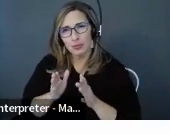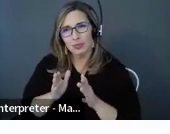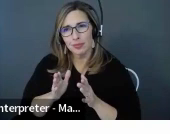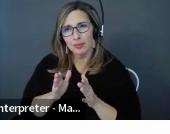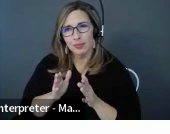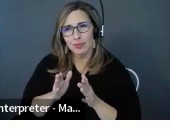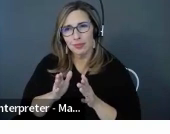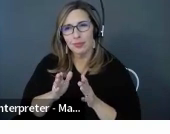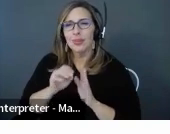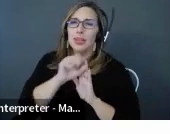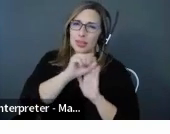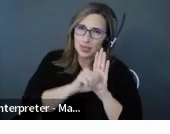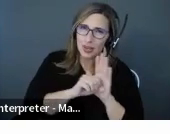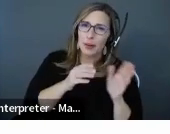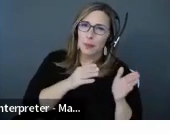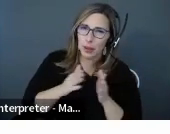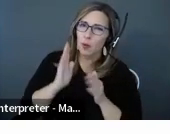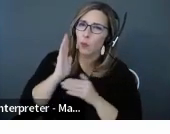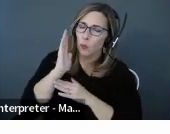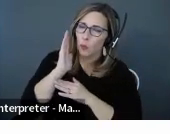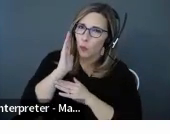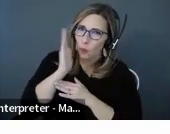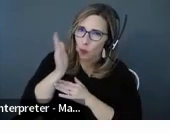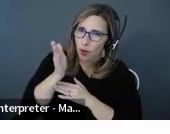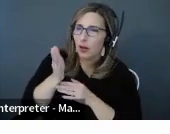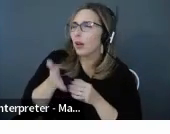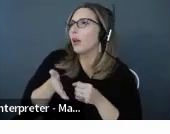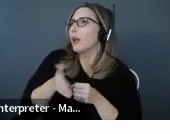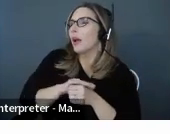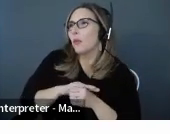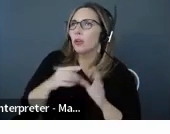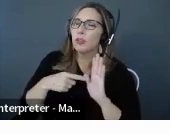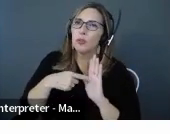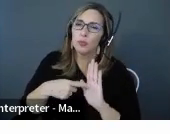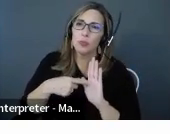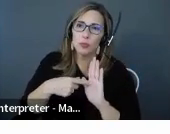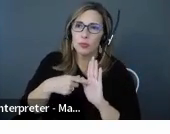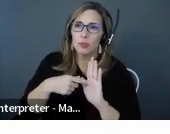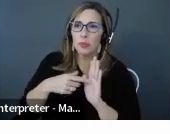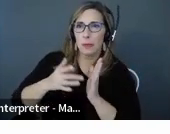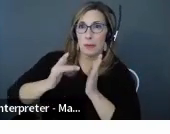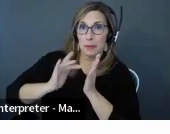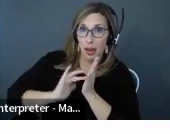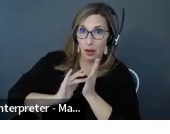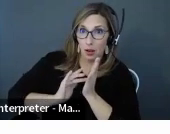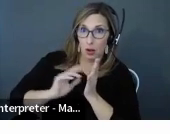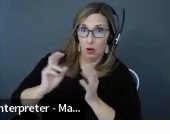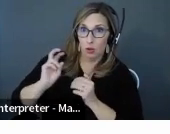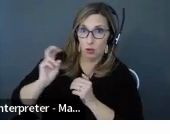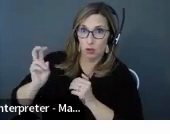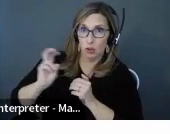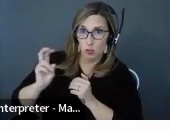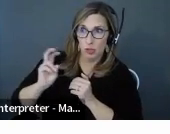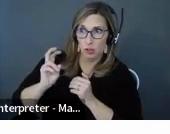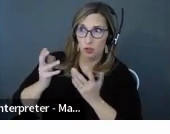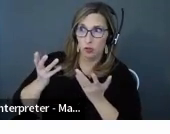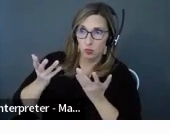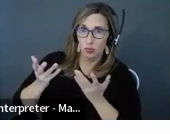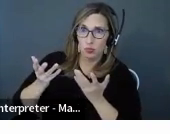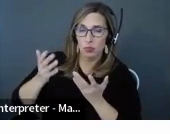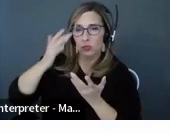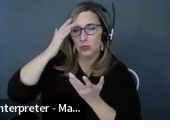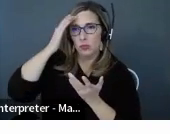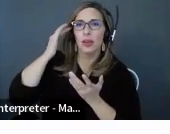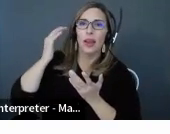So the state plan will cover like medical transportation